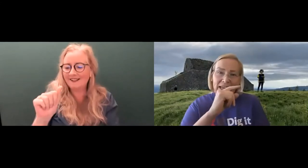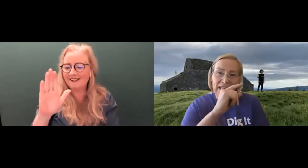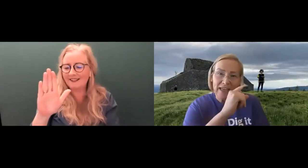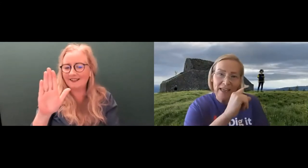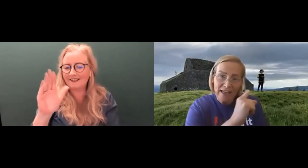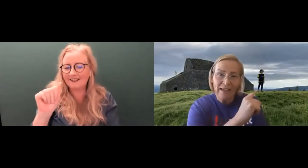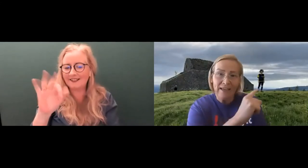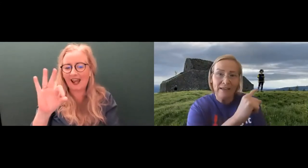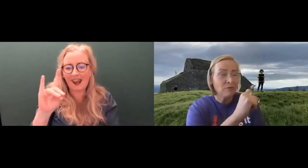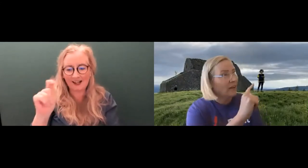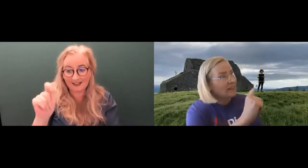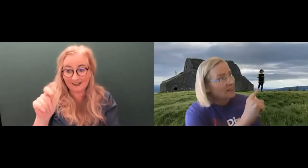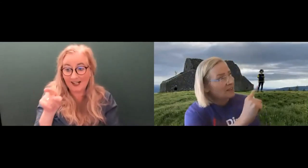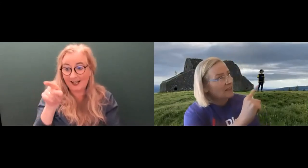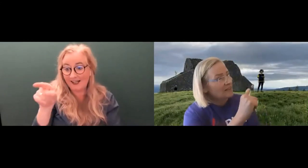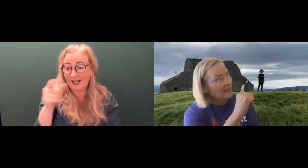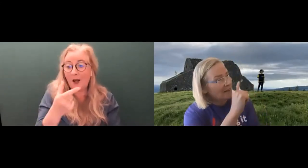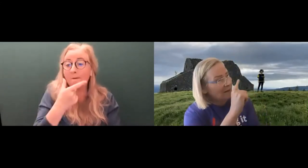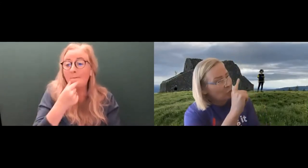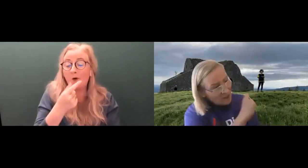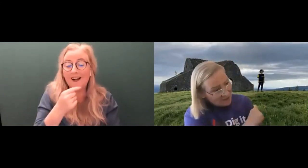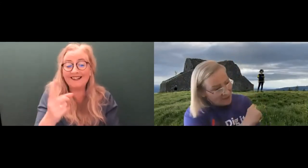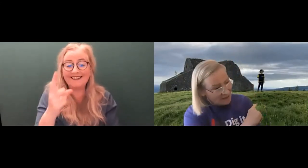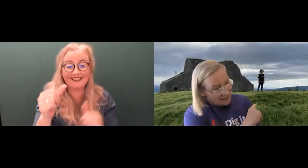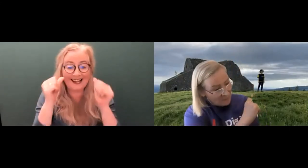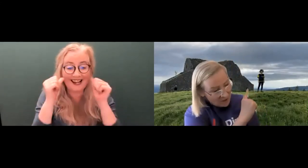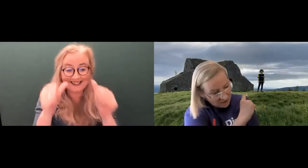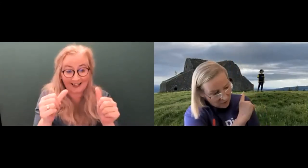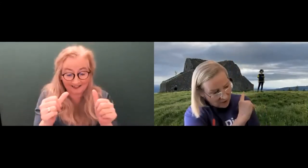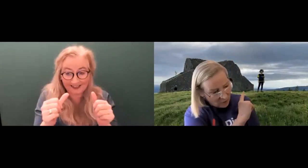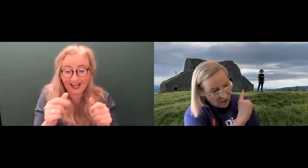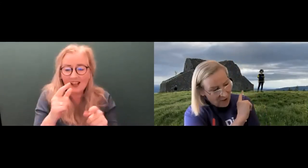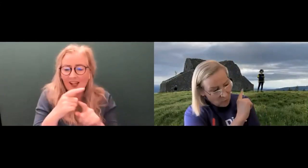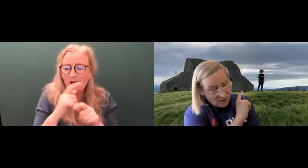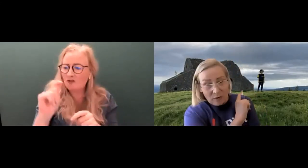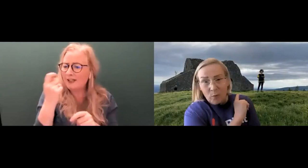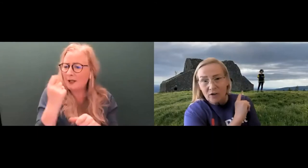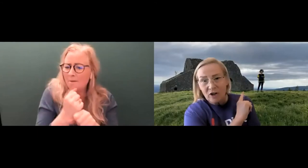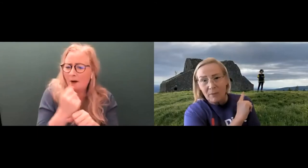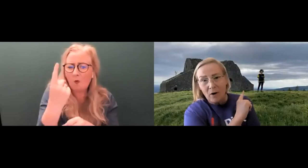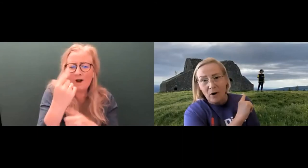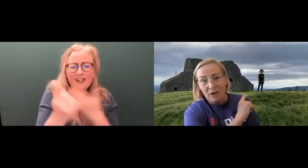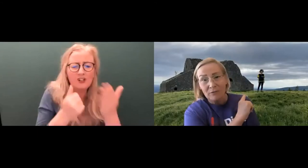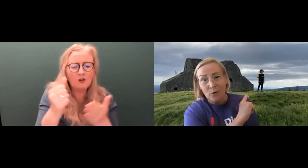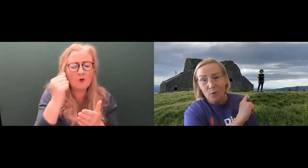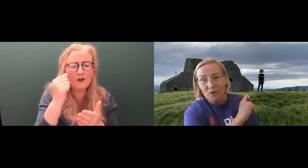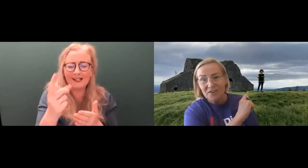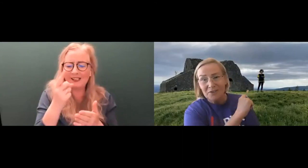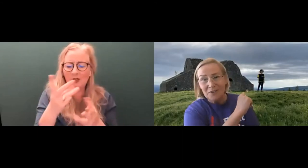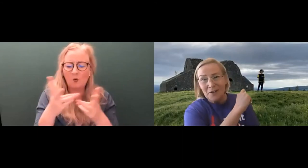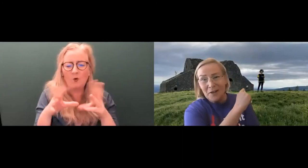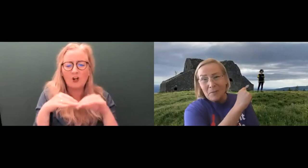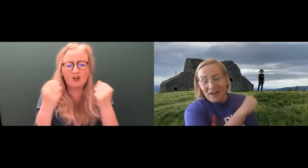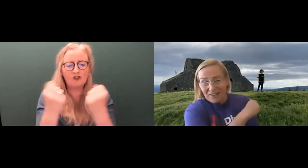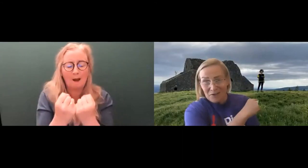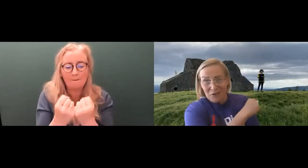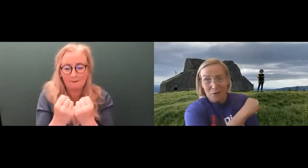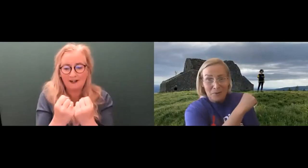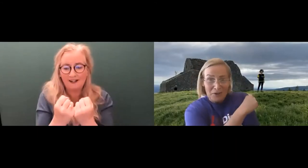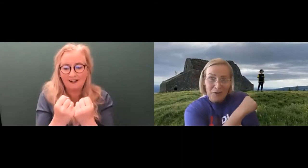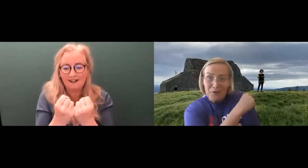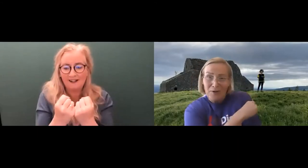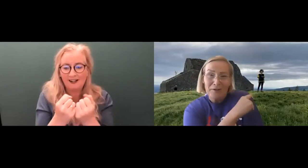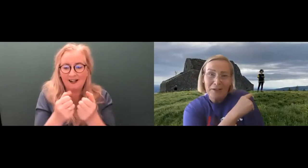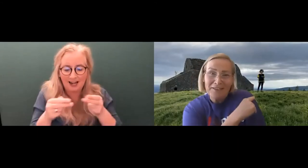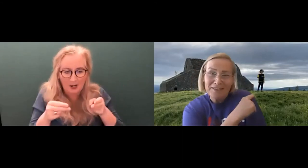And he attended this. And then recently, about a year ago, we did a workshop on, of course, there's a passage